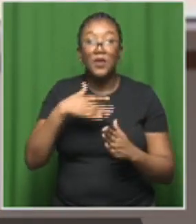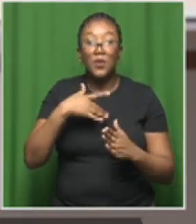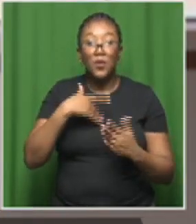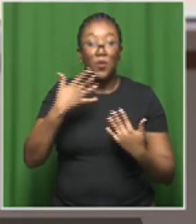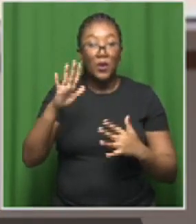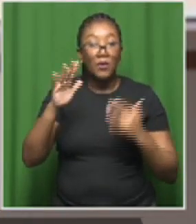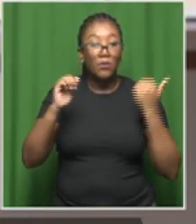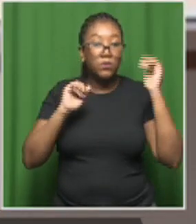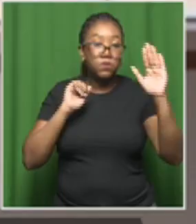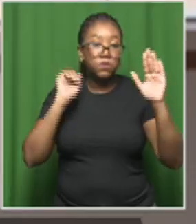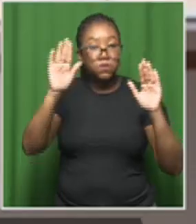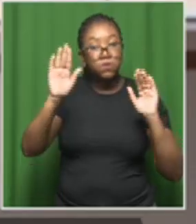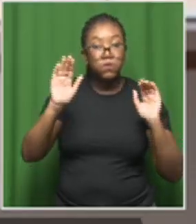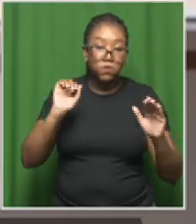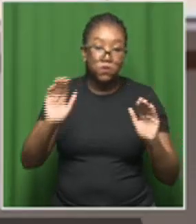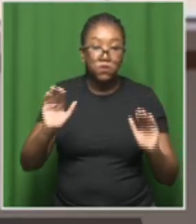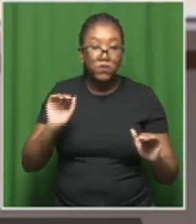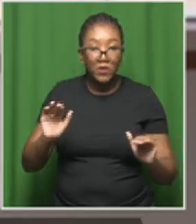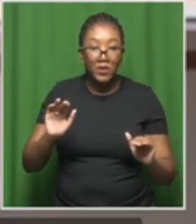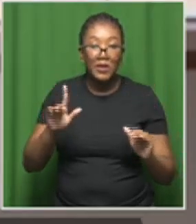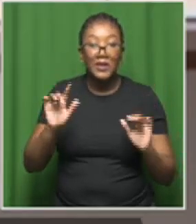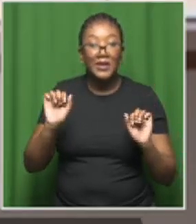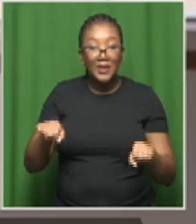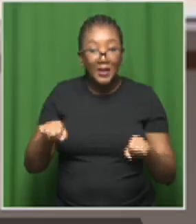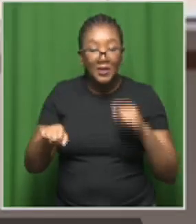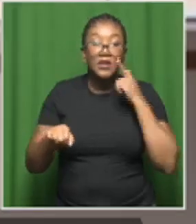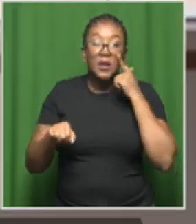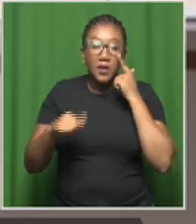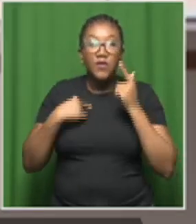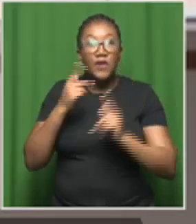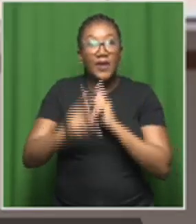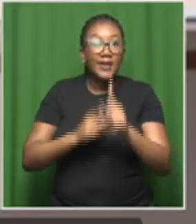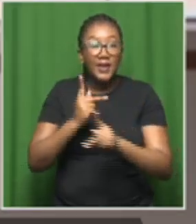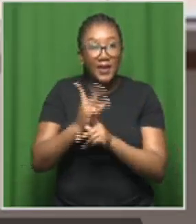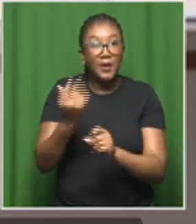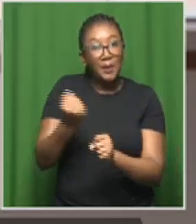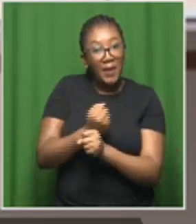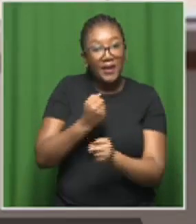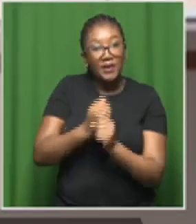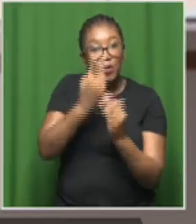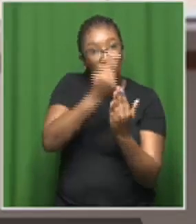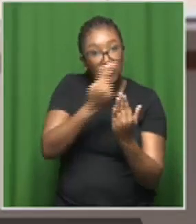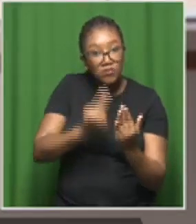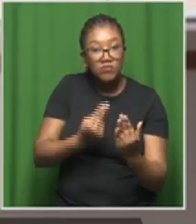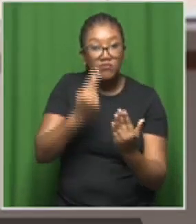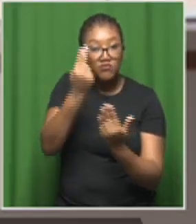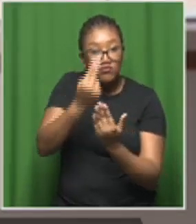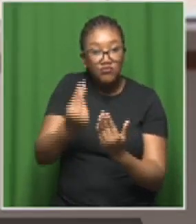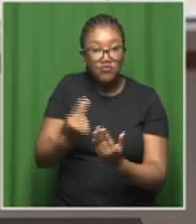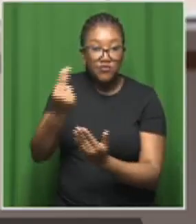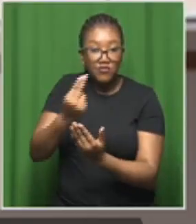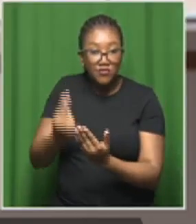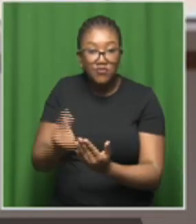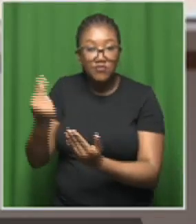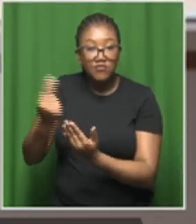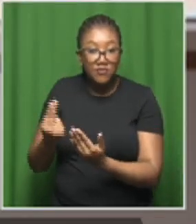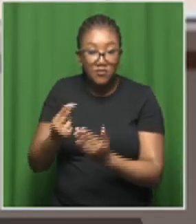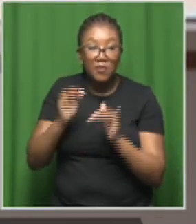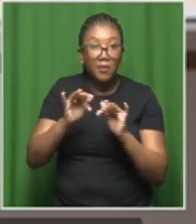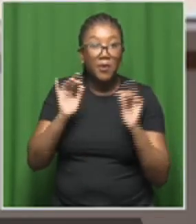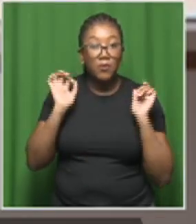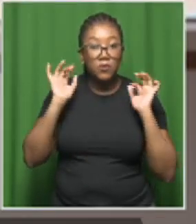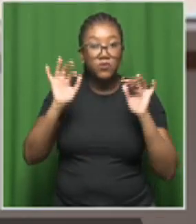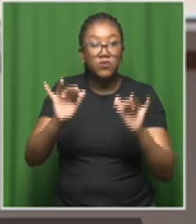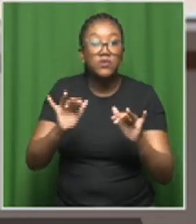these, and it also allows us to reproduce these so that people have or the people that are going to be attending this event